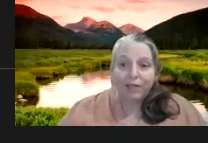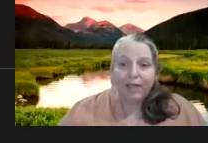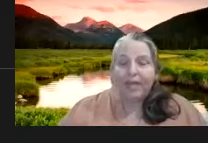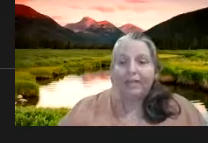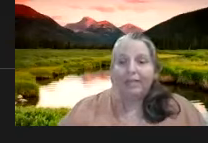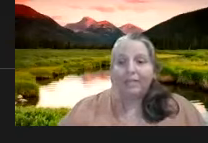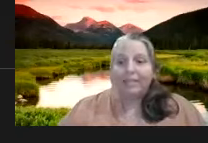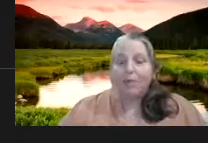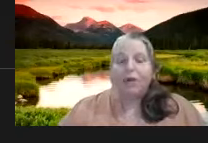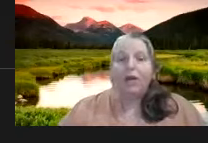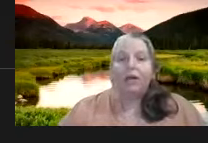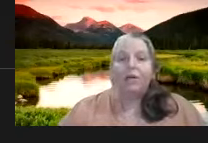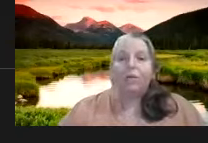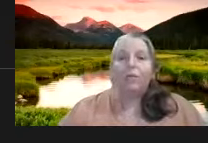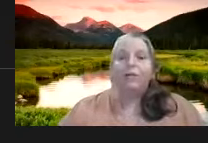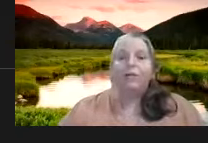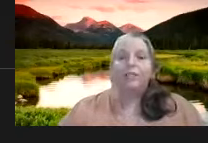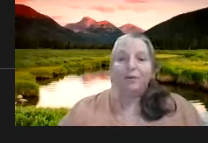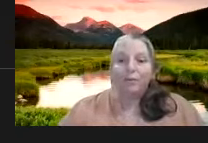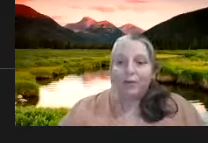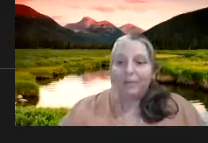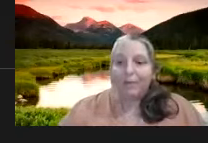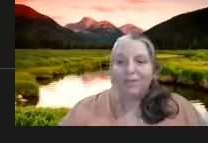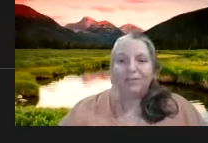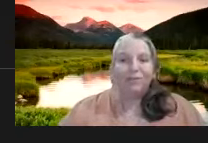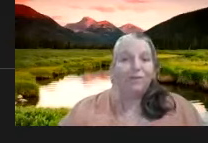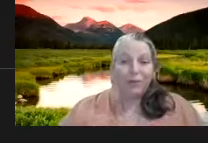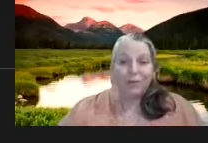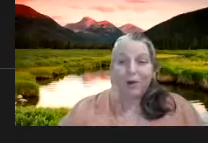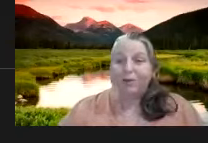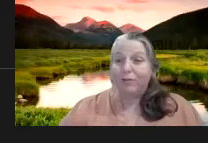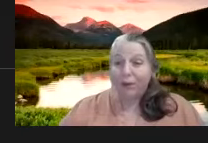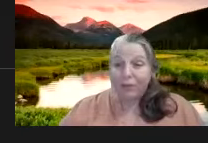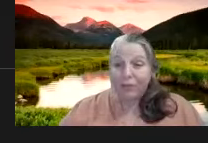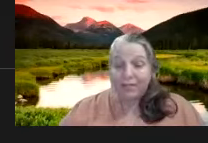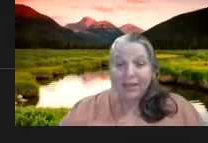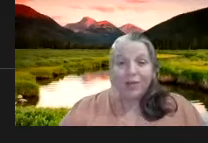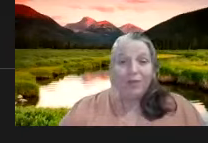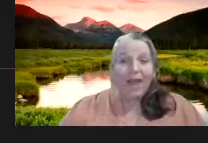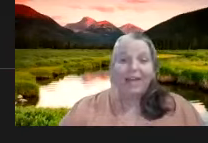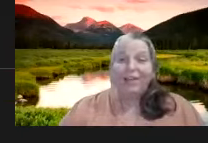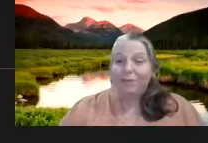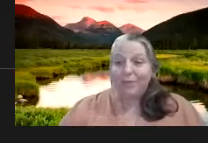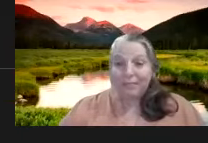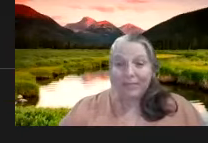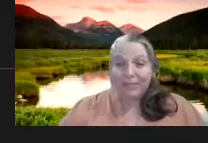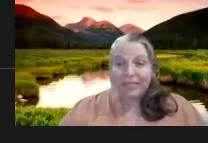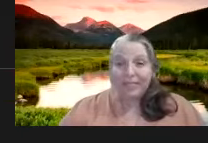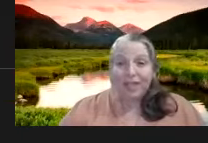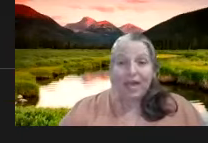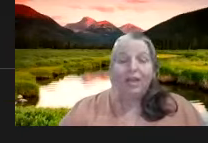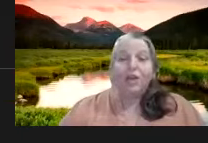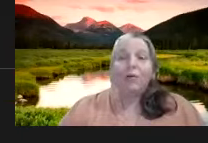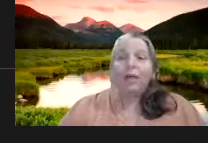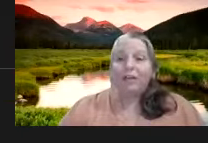this survey in late summer, we were still pretty much, for the most part, closed. We hadn't opened up